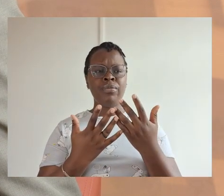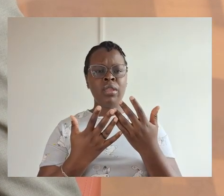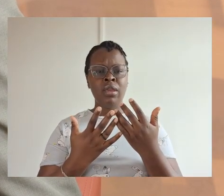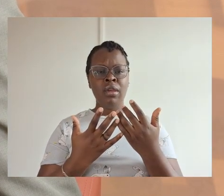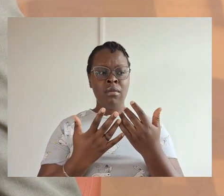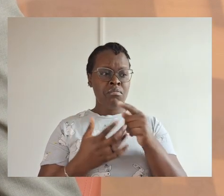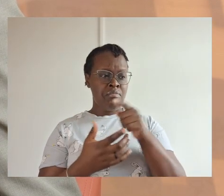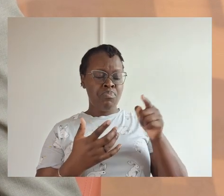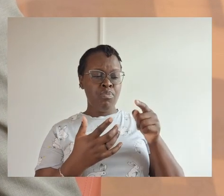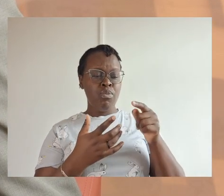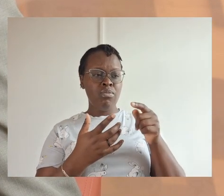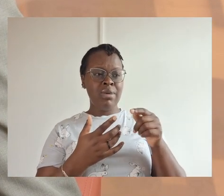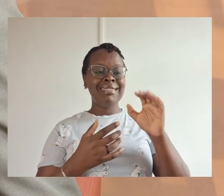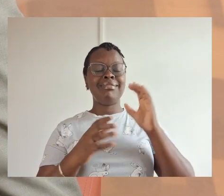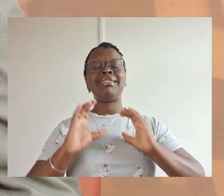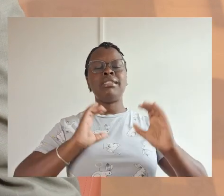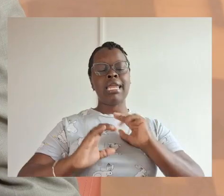has